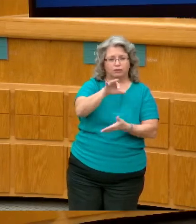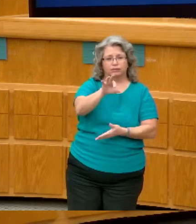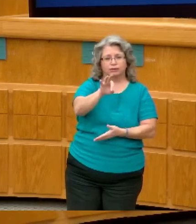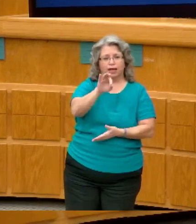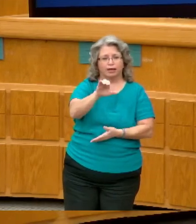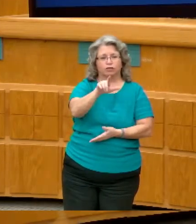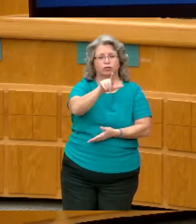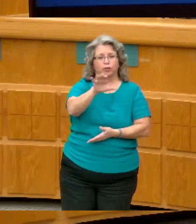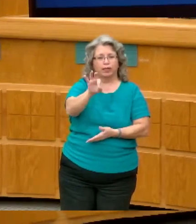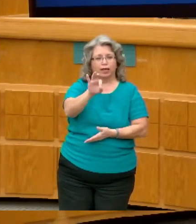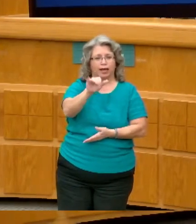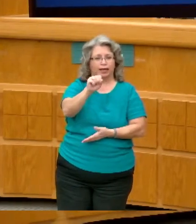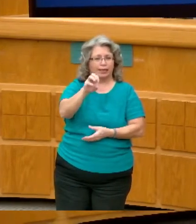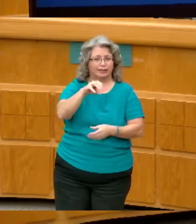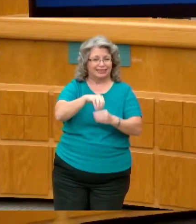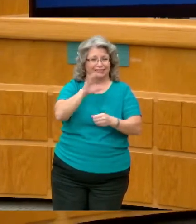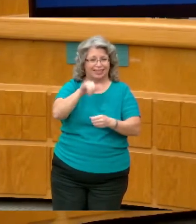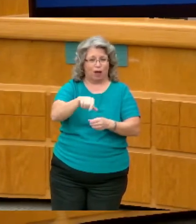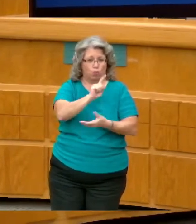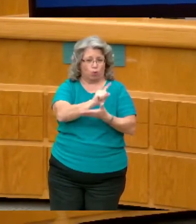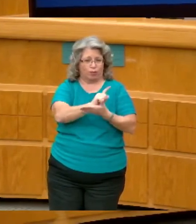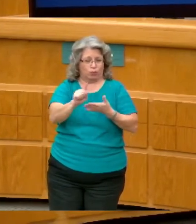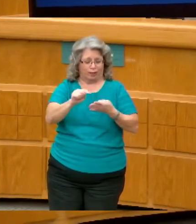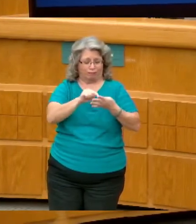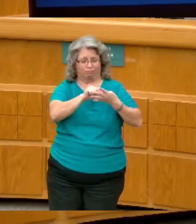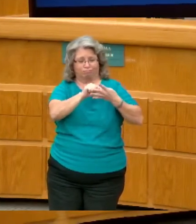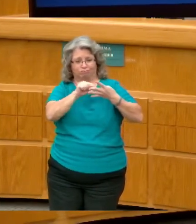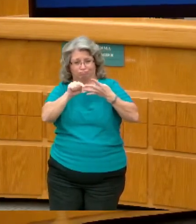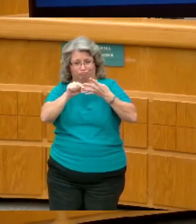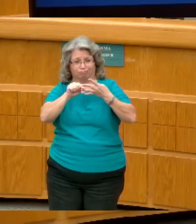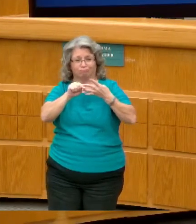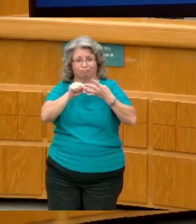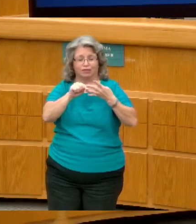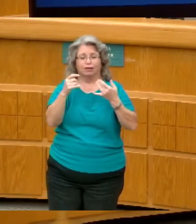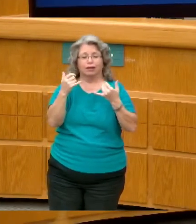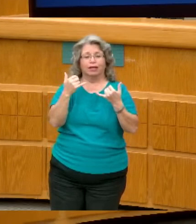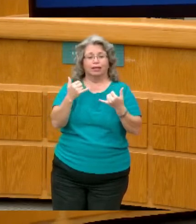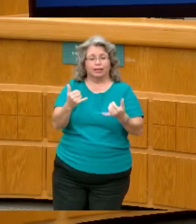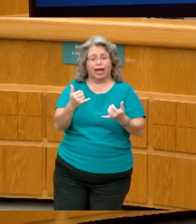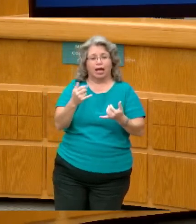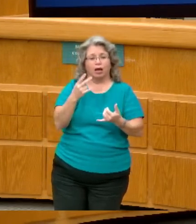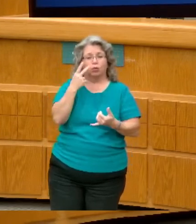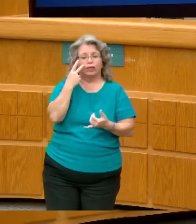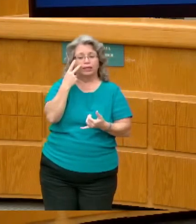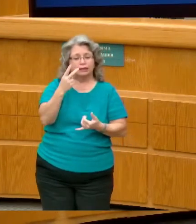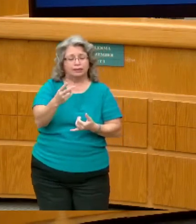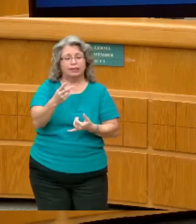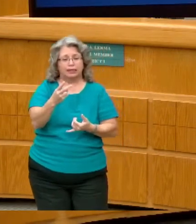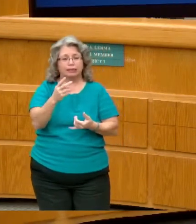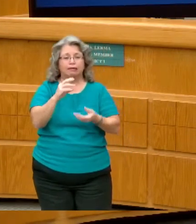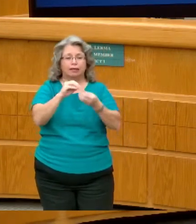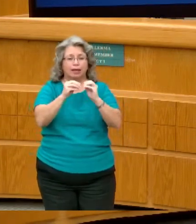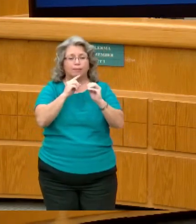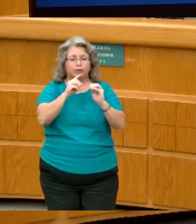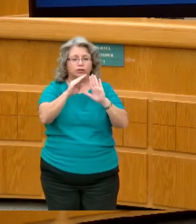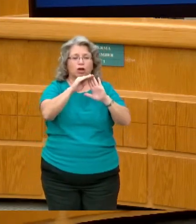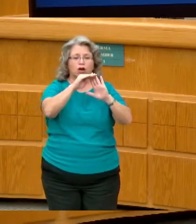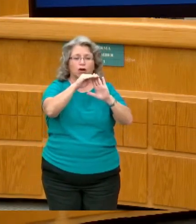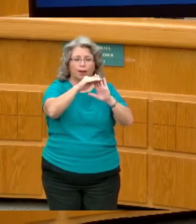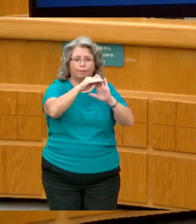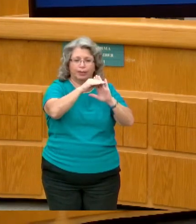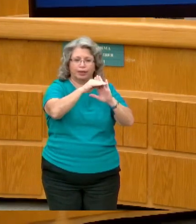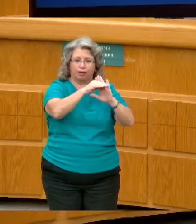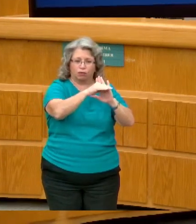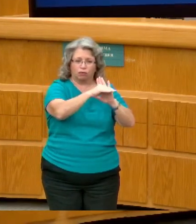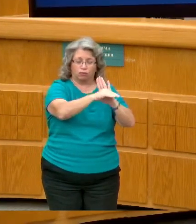6,929 cases in 1 week. And now we're starting to see that trend of these cases coming down. So again, this is really good